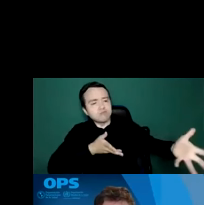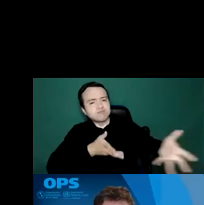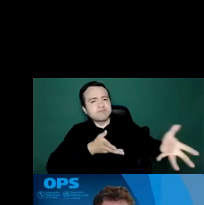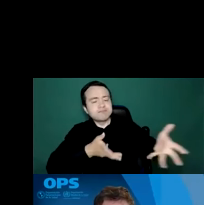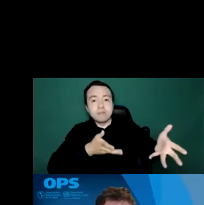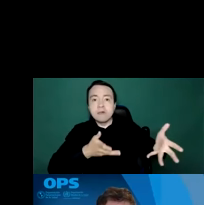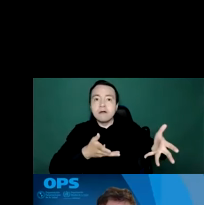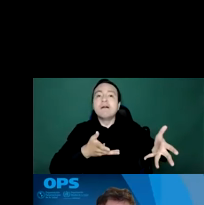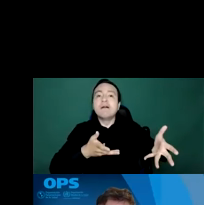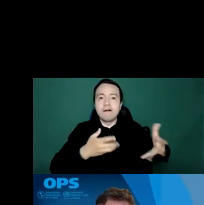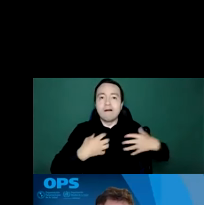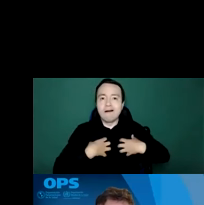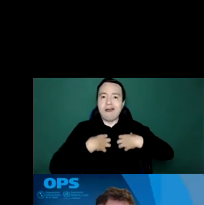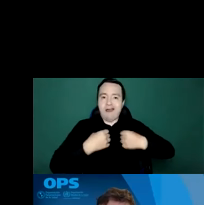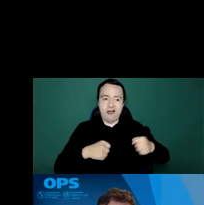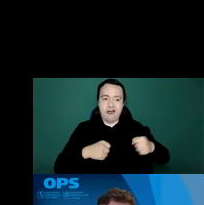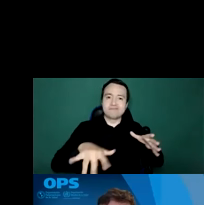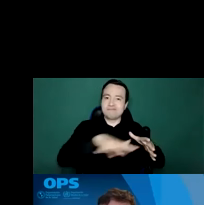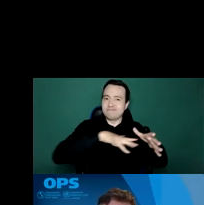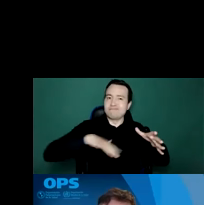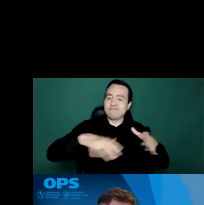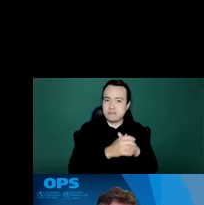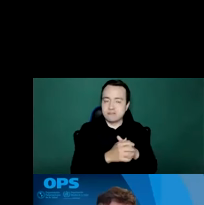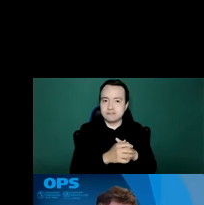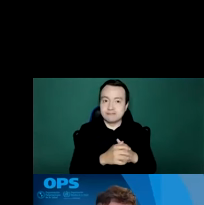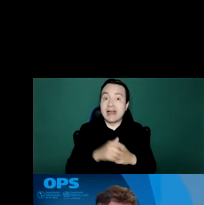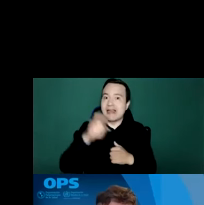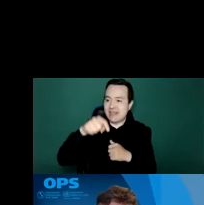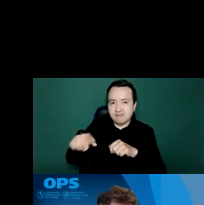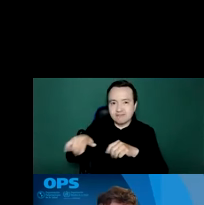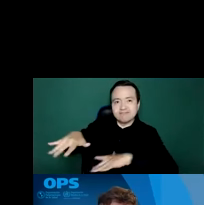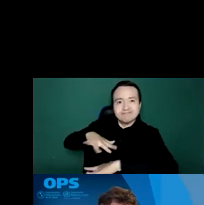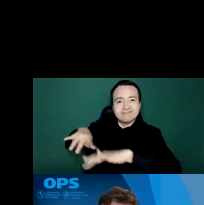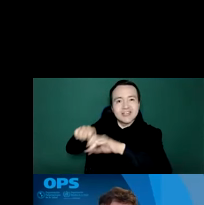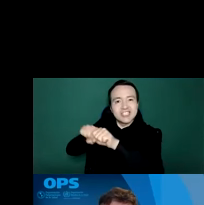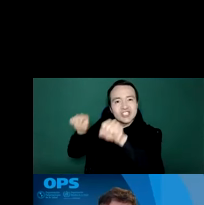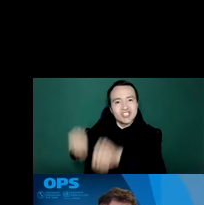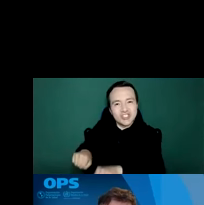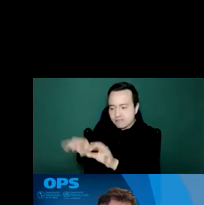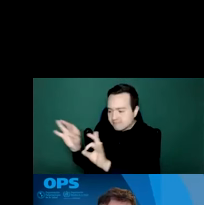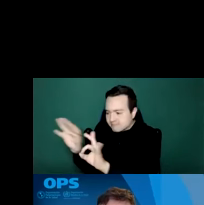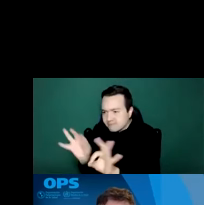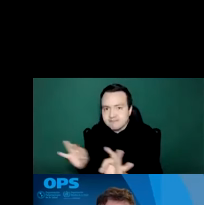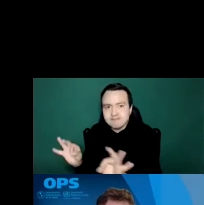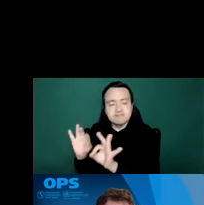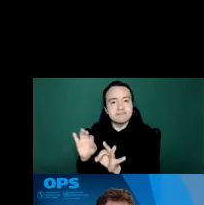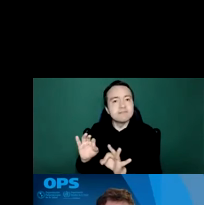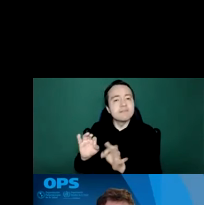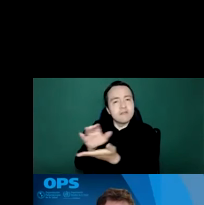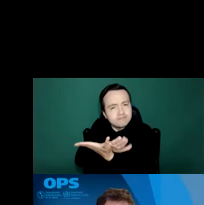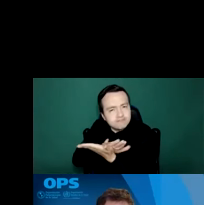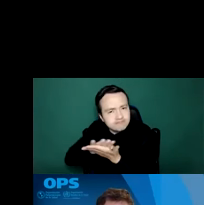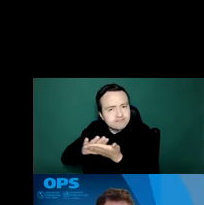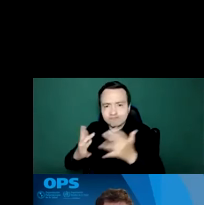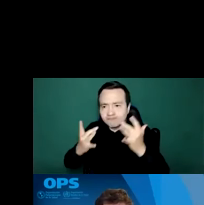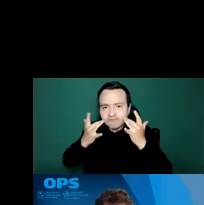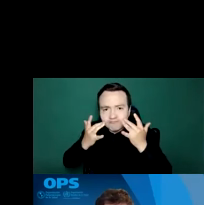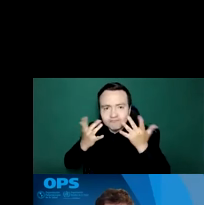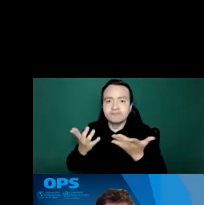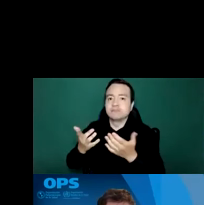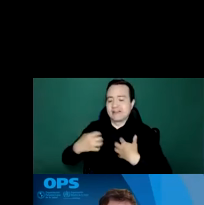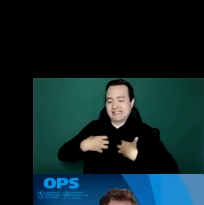strengthening health systems and improving public health throughout the Americas. I wanted to begin by thanking all